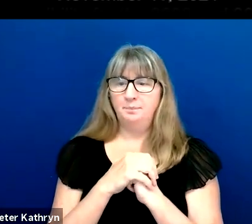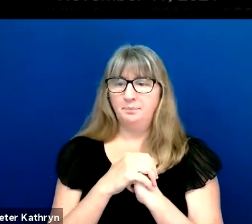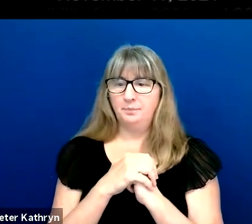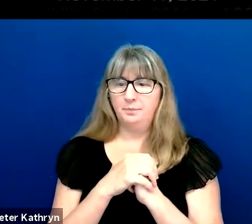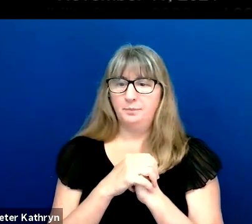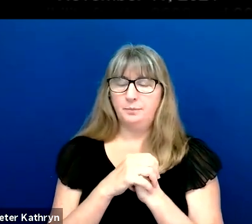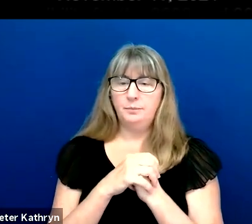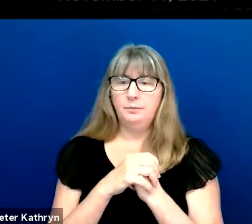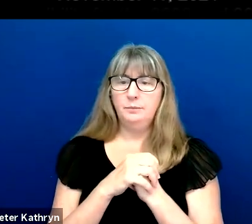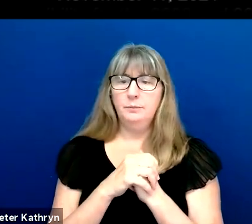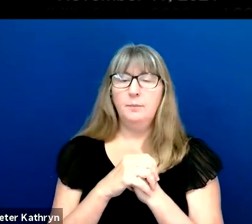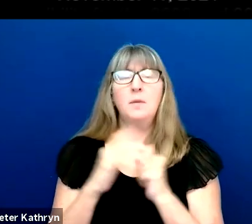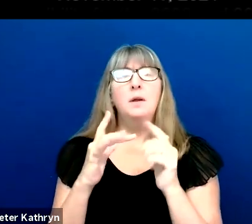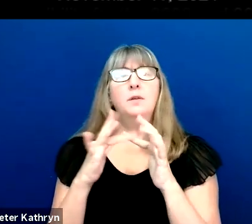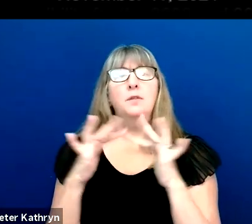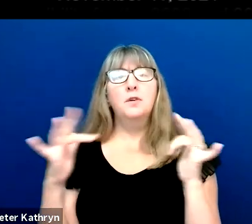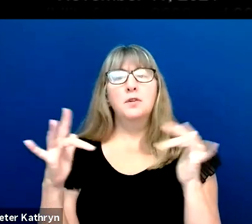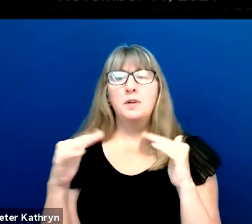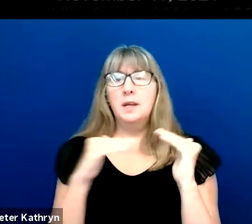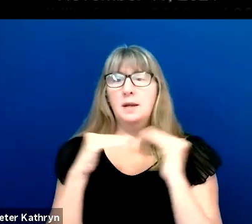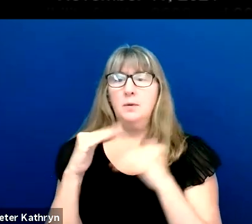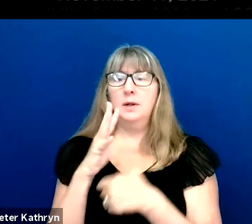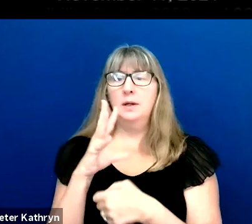are diversity, equity, and inclusion programs within